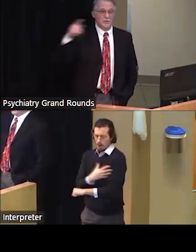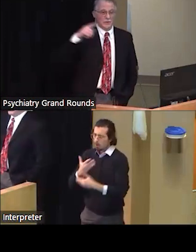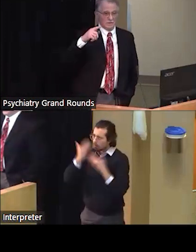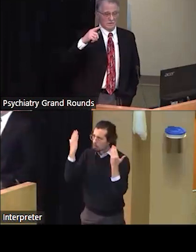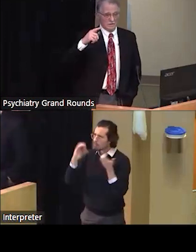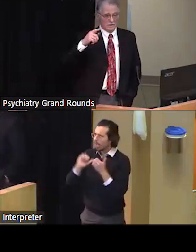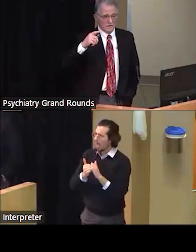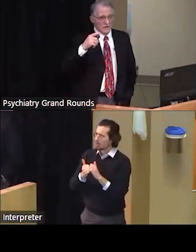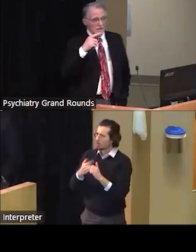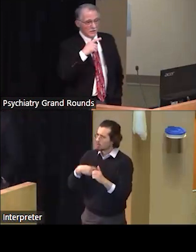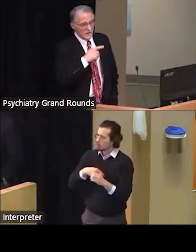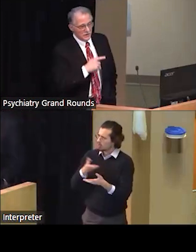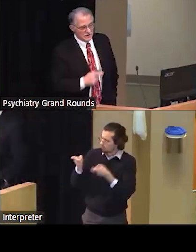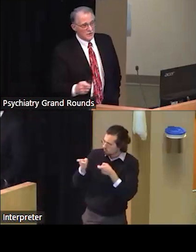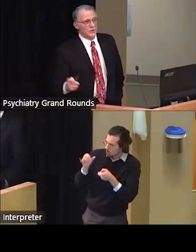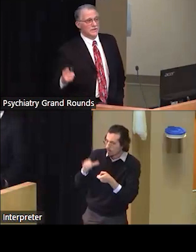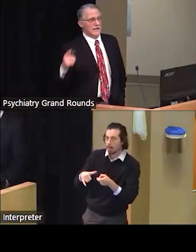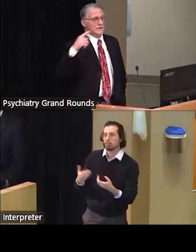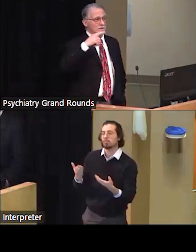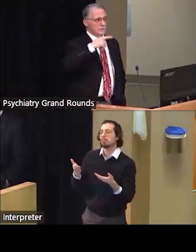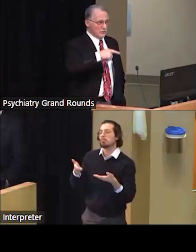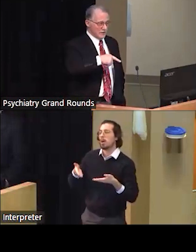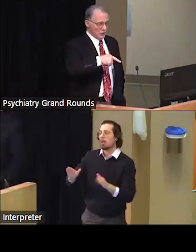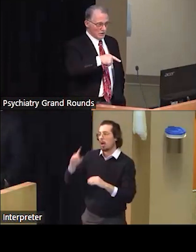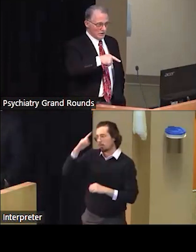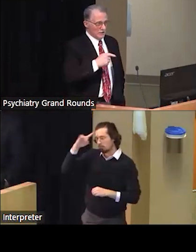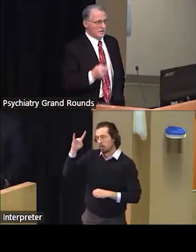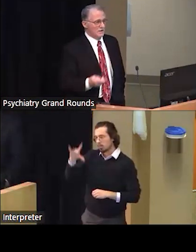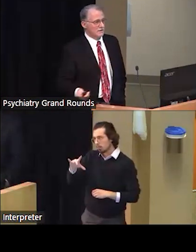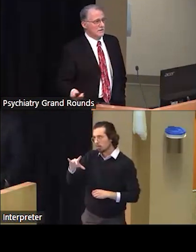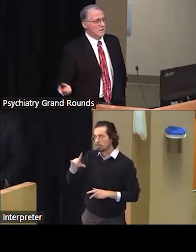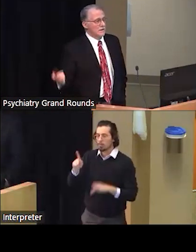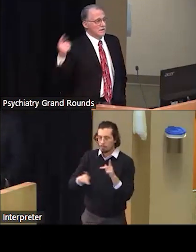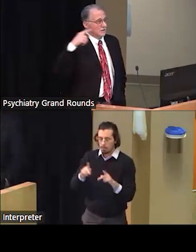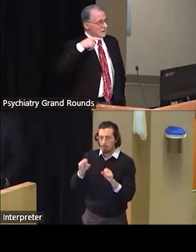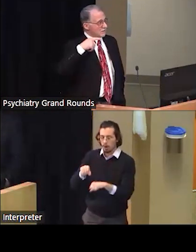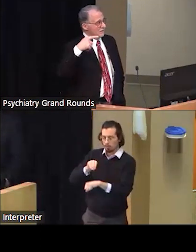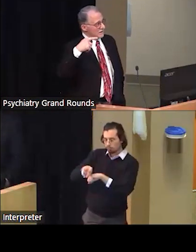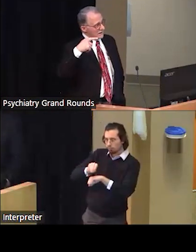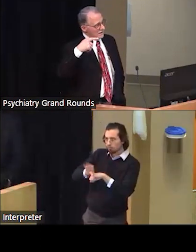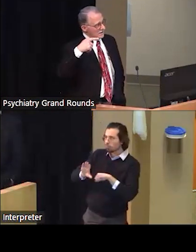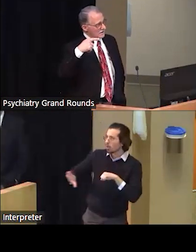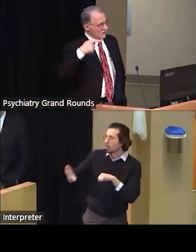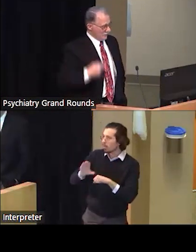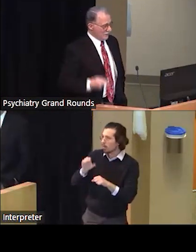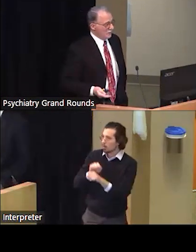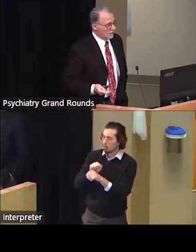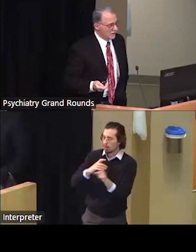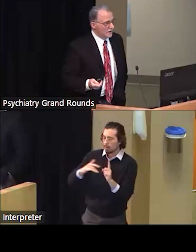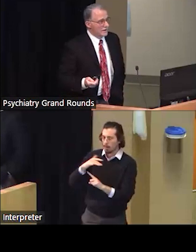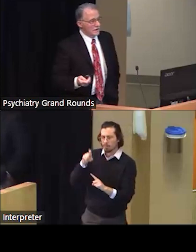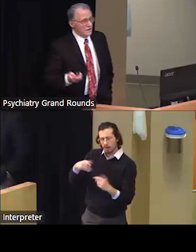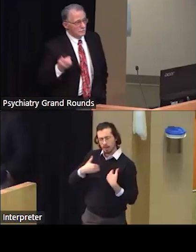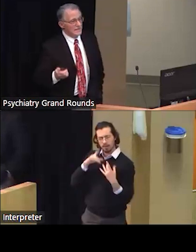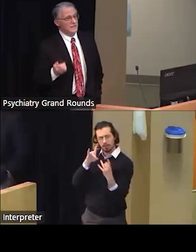more input. Allow people to start work on improving their work environments. There need to be feedback systems so people